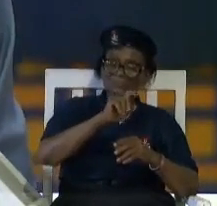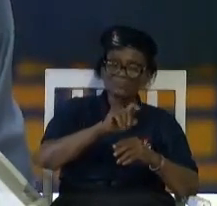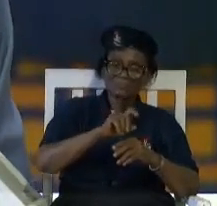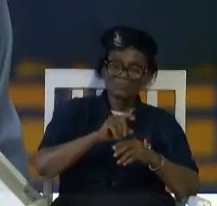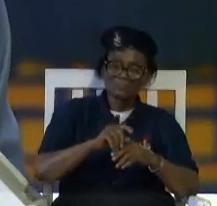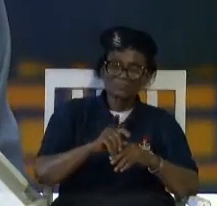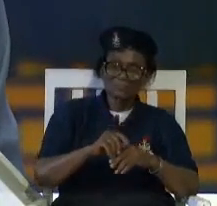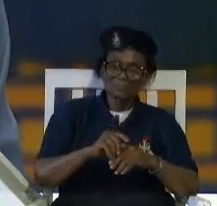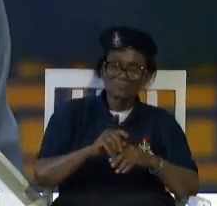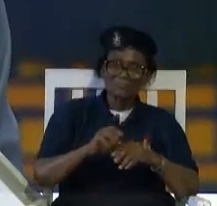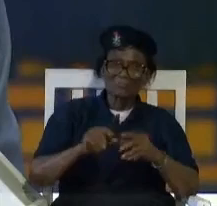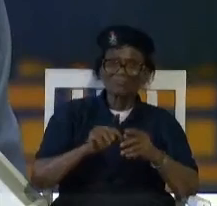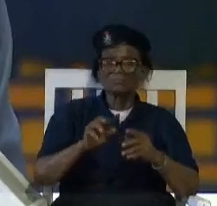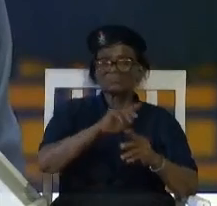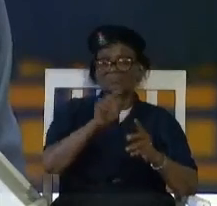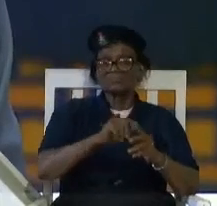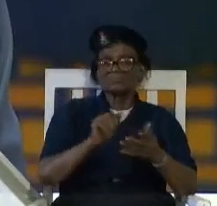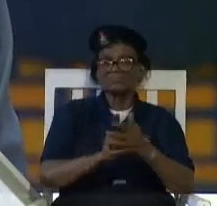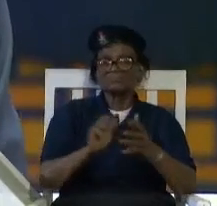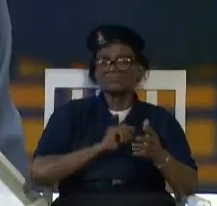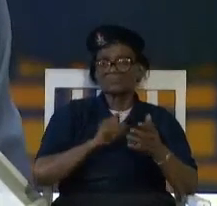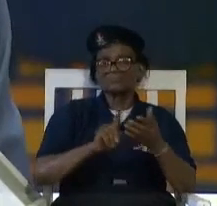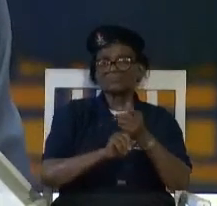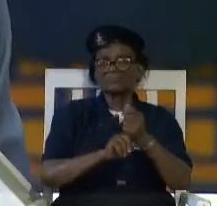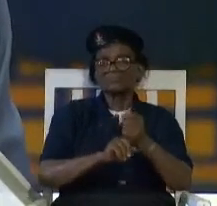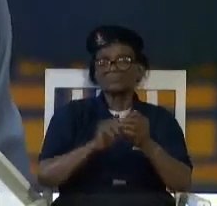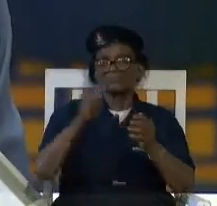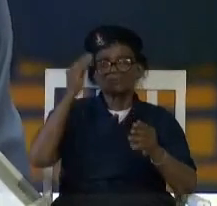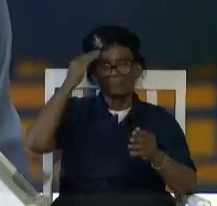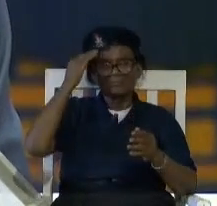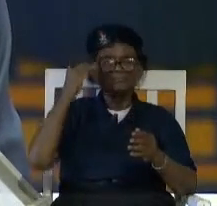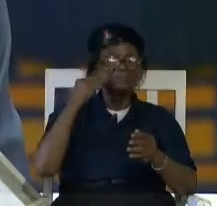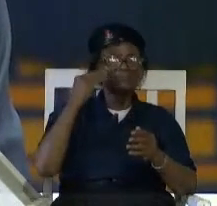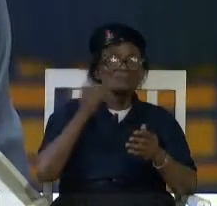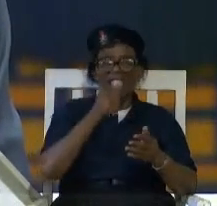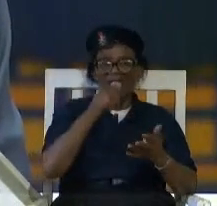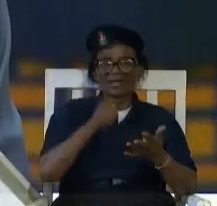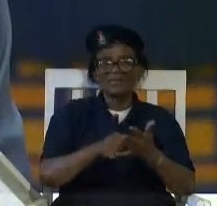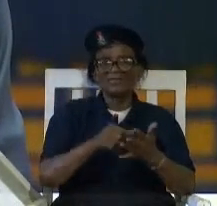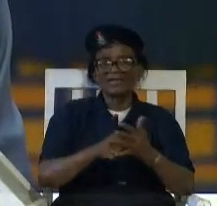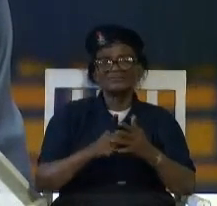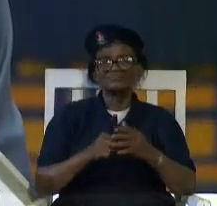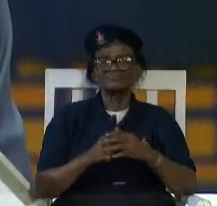letter-headed papers and letter-headed envelopes